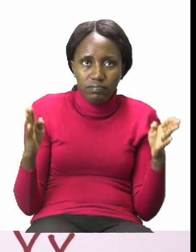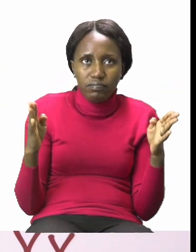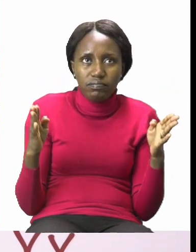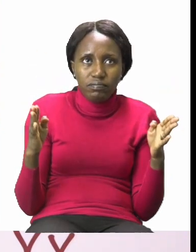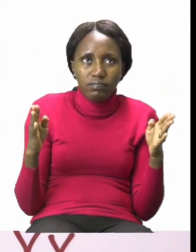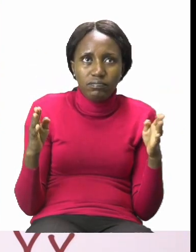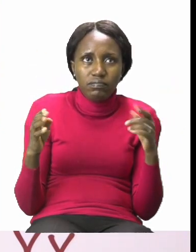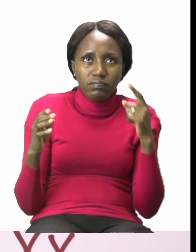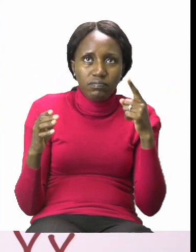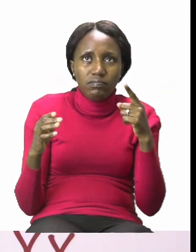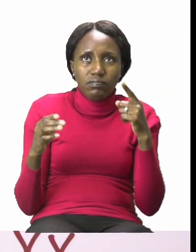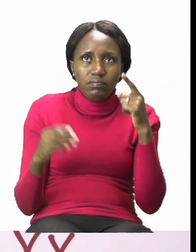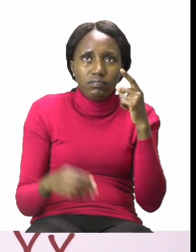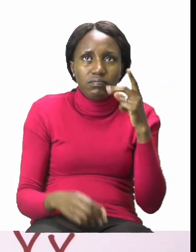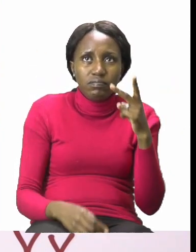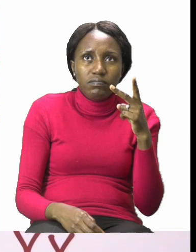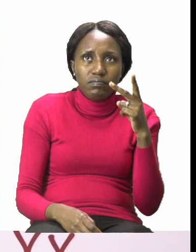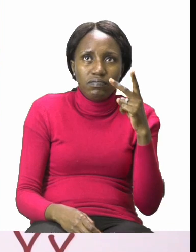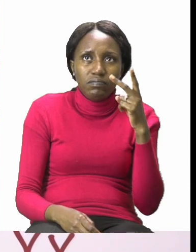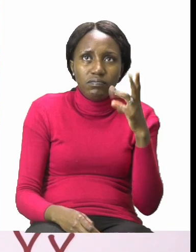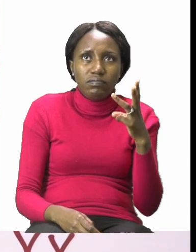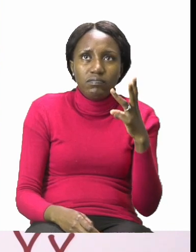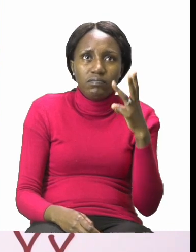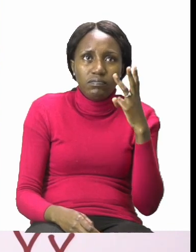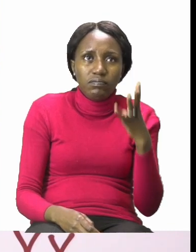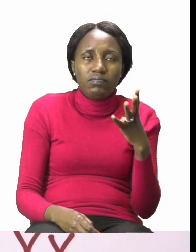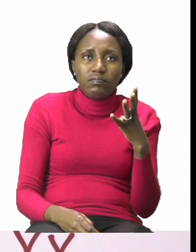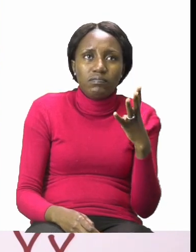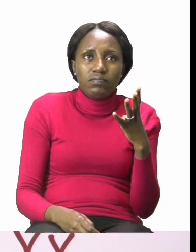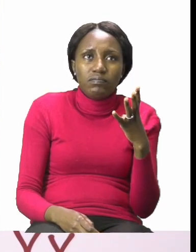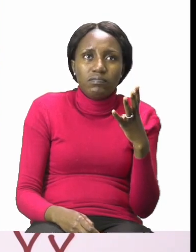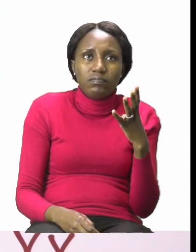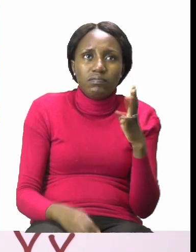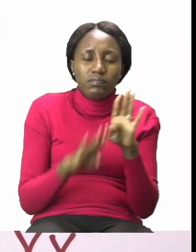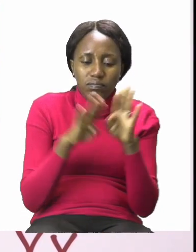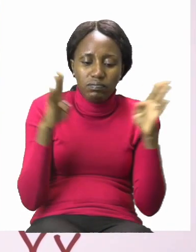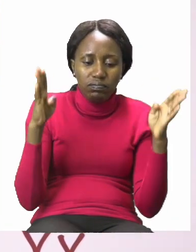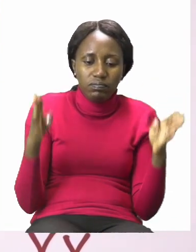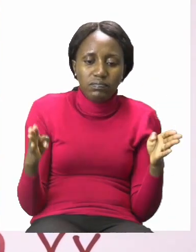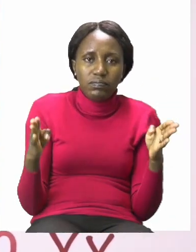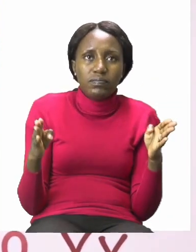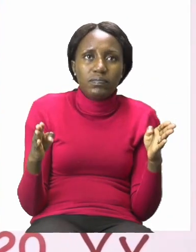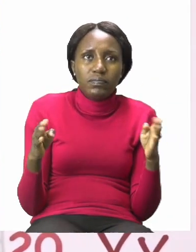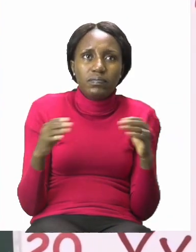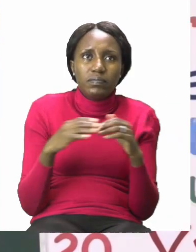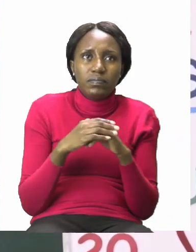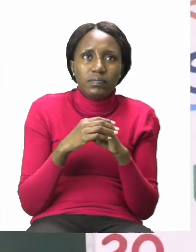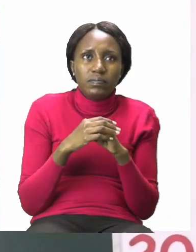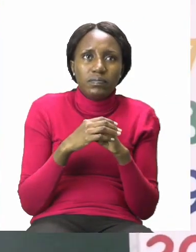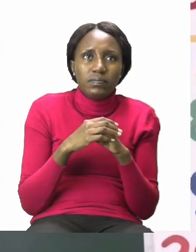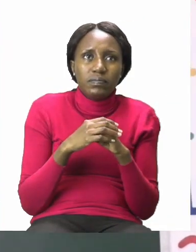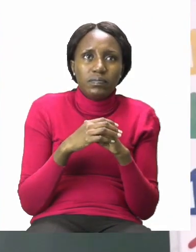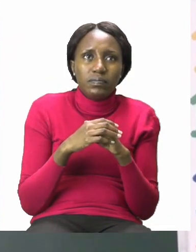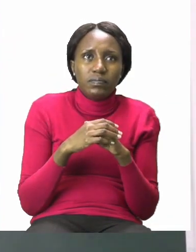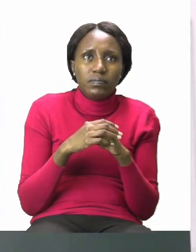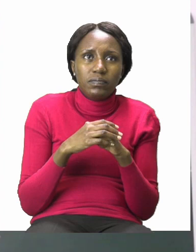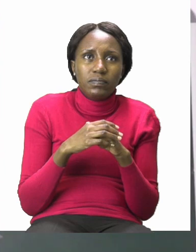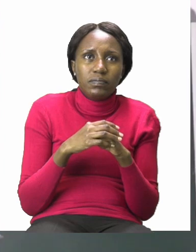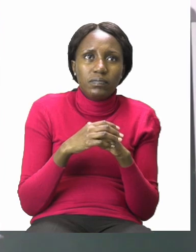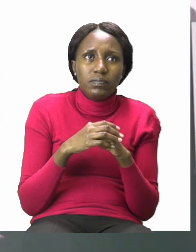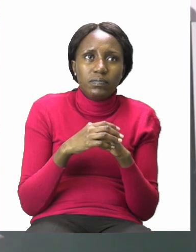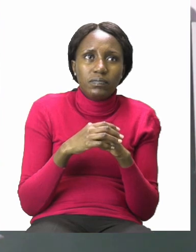1, 2, 3, 4 tables. So now they want us to arrange